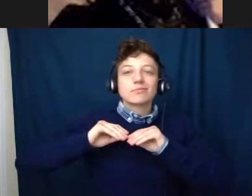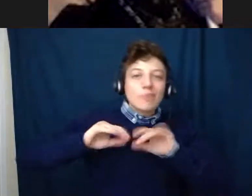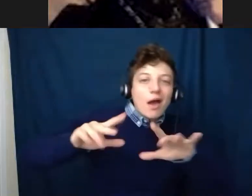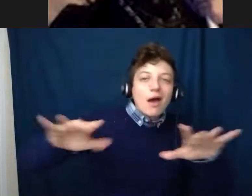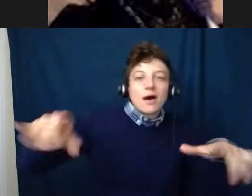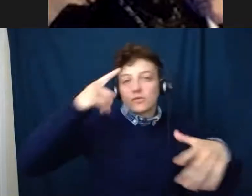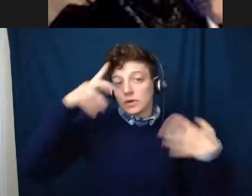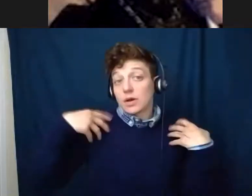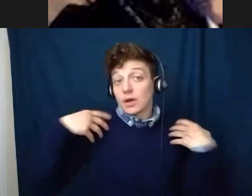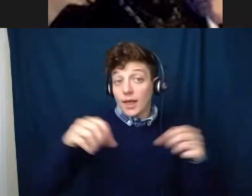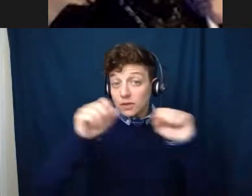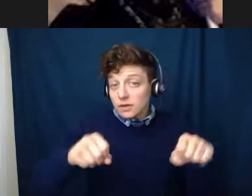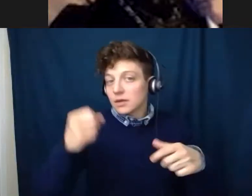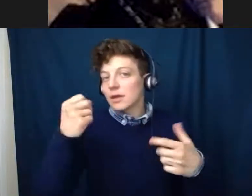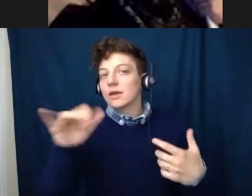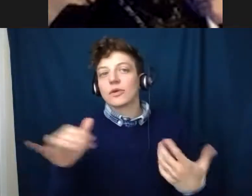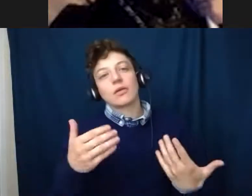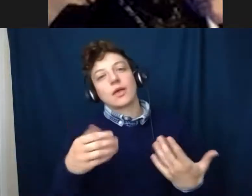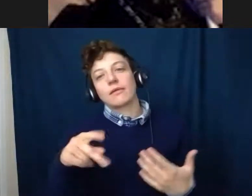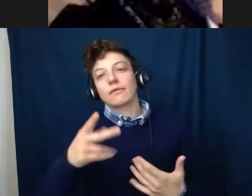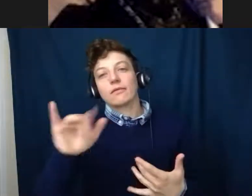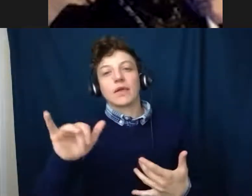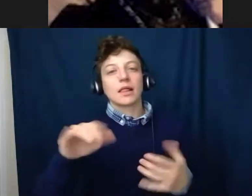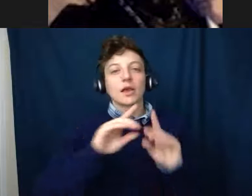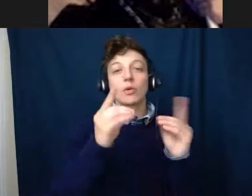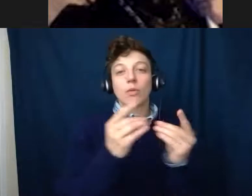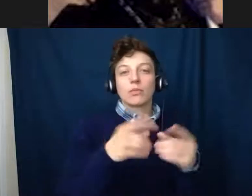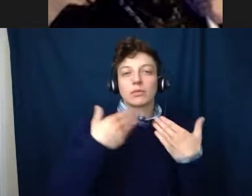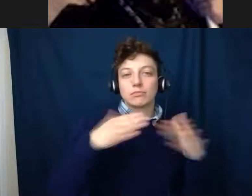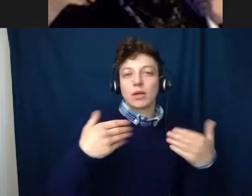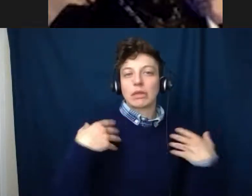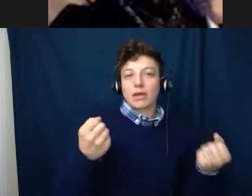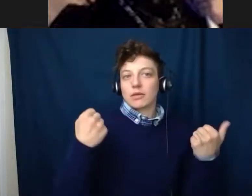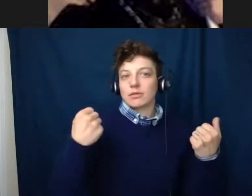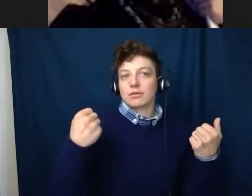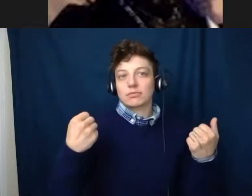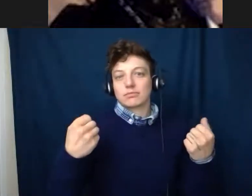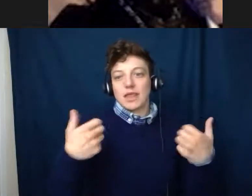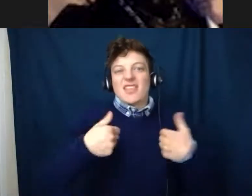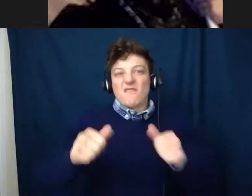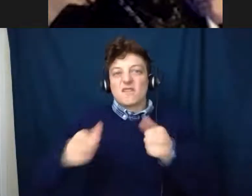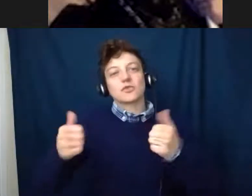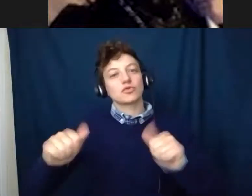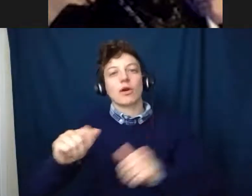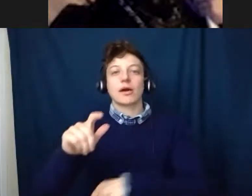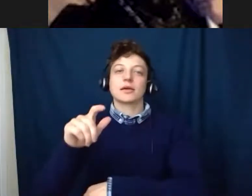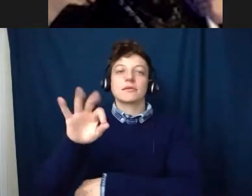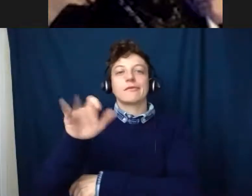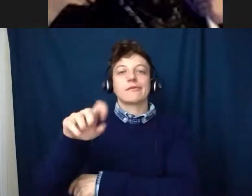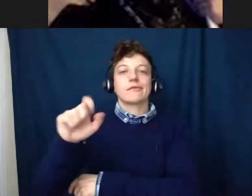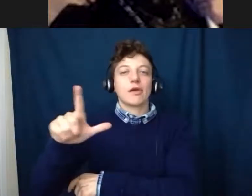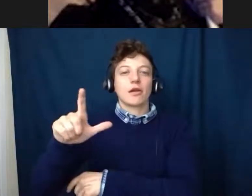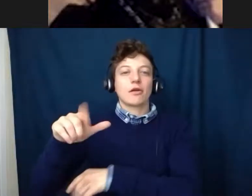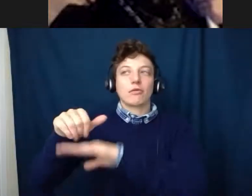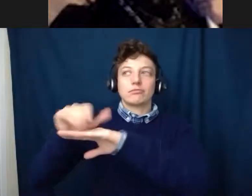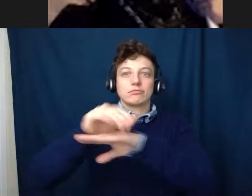but the Philly Department of Public Health has a lot of efforts to get fentanyl test strips out. And so I think something like the idea of the free little library